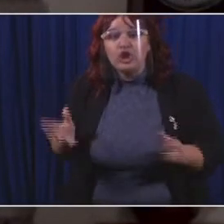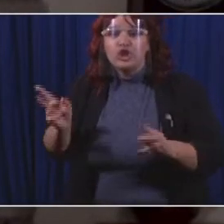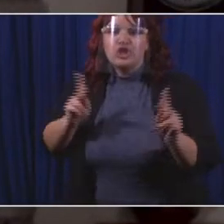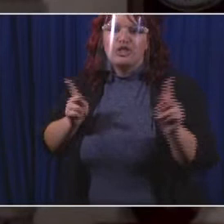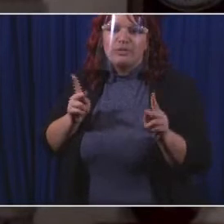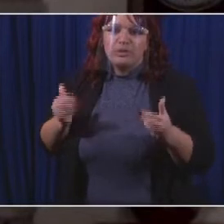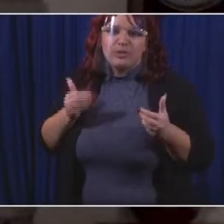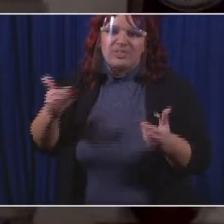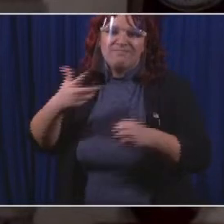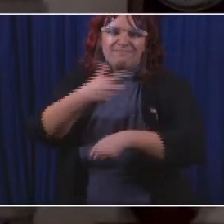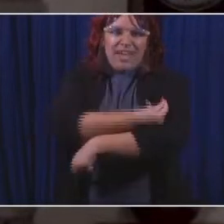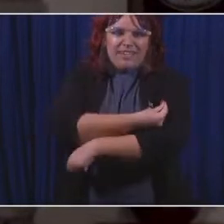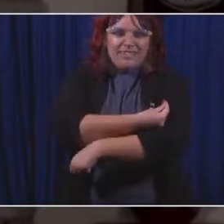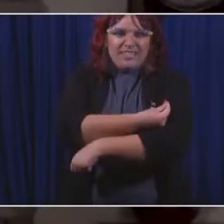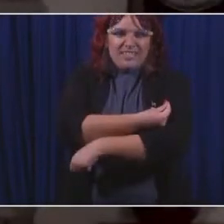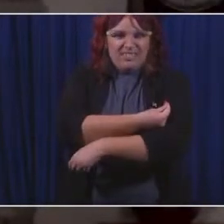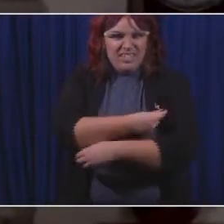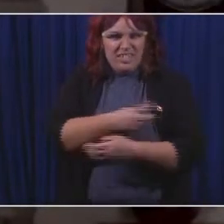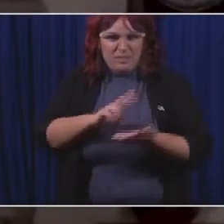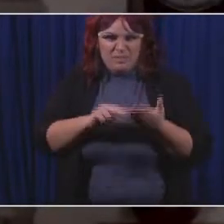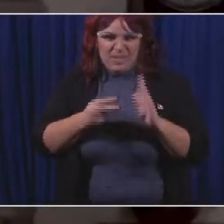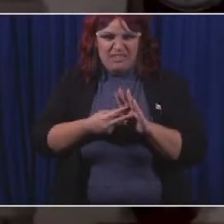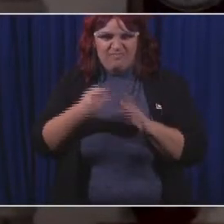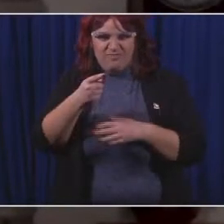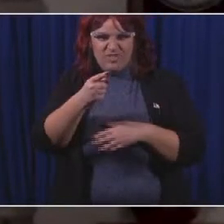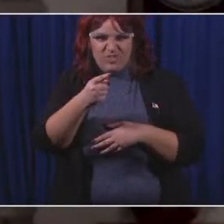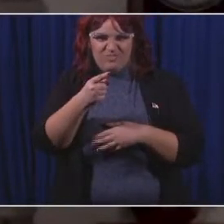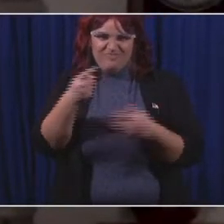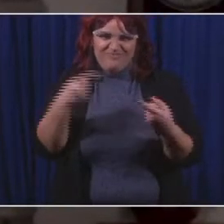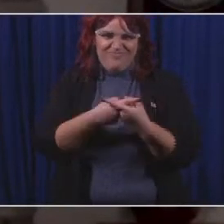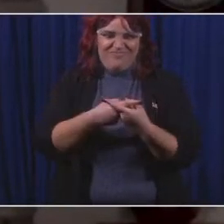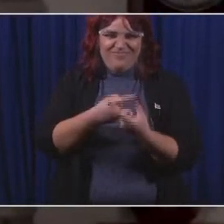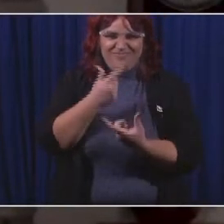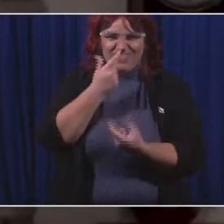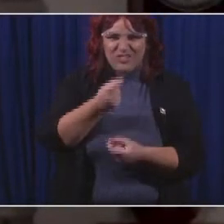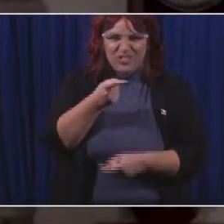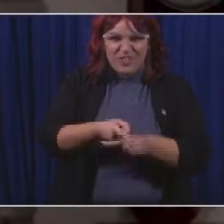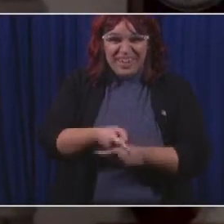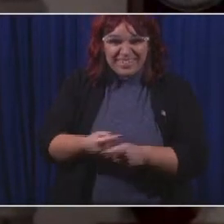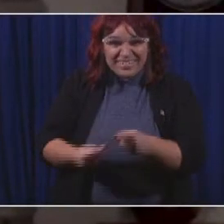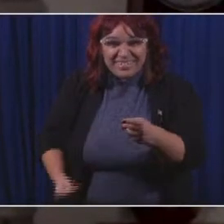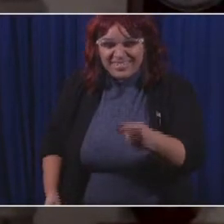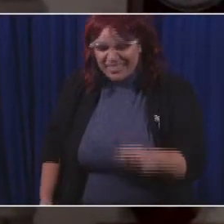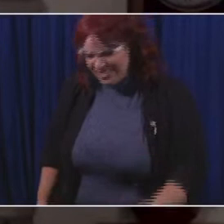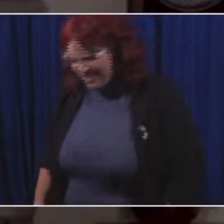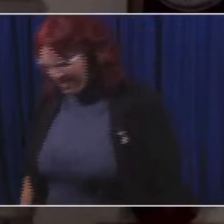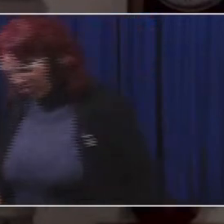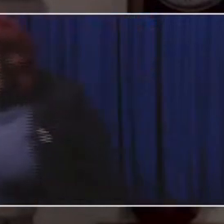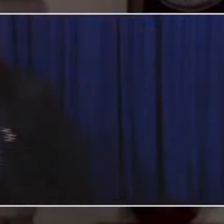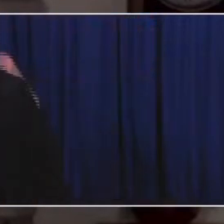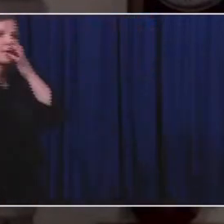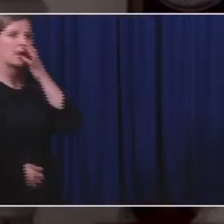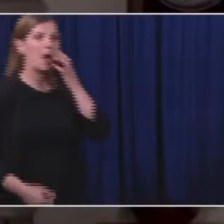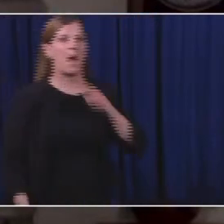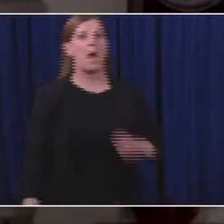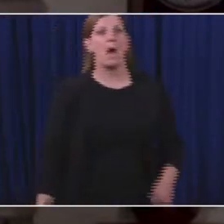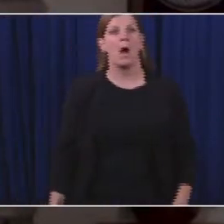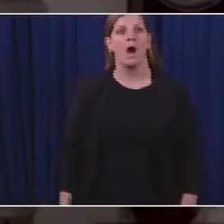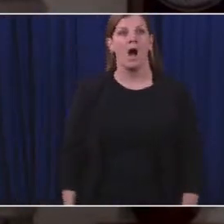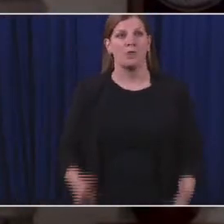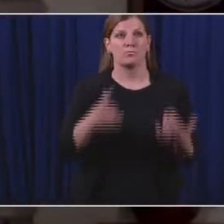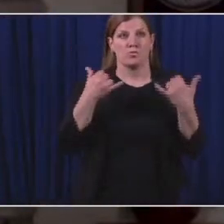interest? The answer is I don't know if we own any stock in either company, but we will find out very